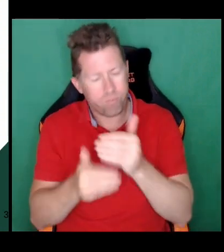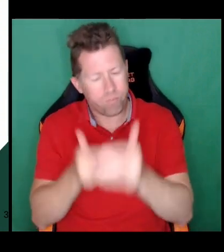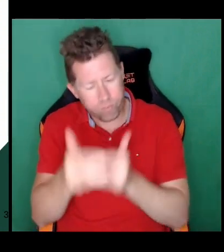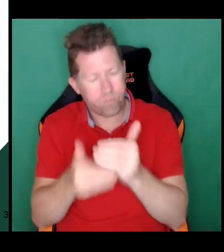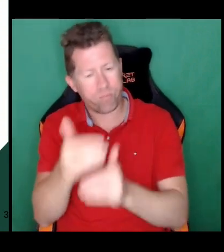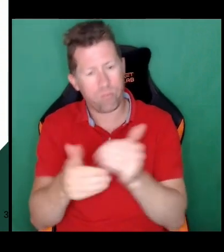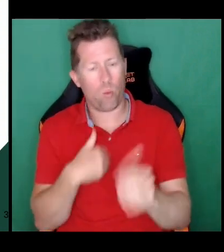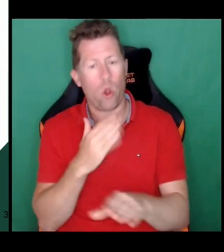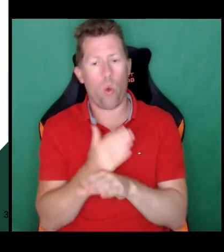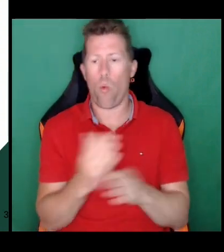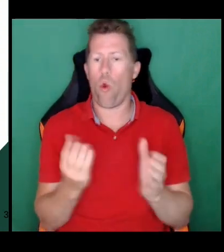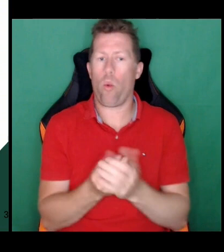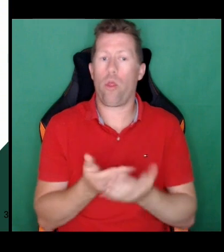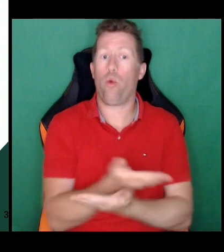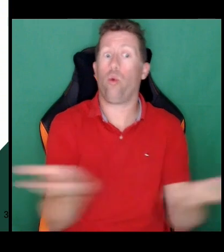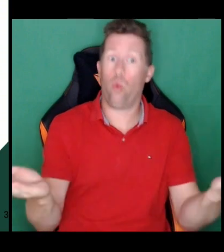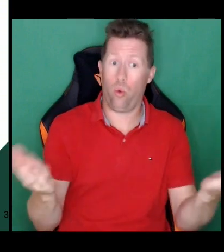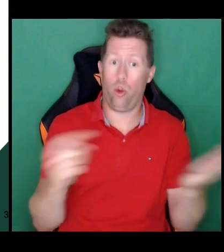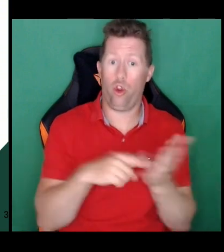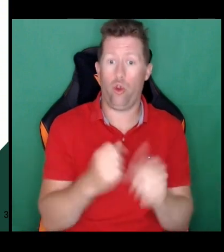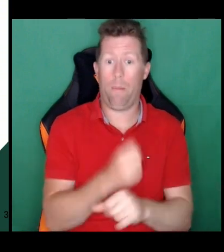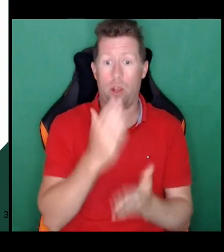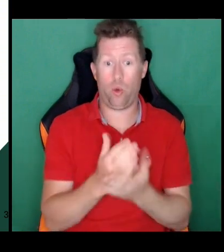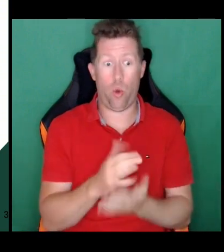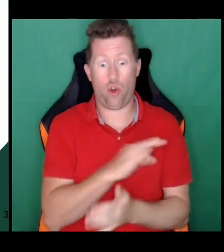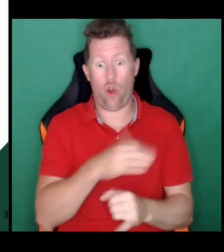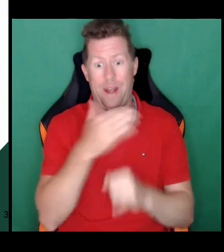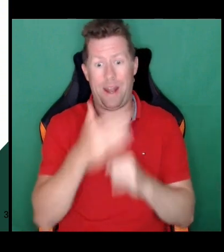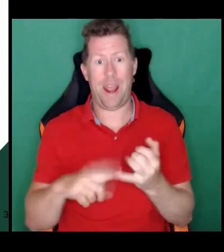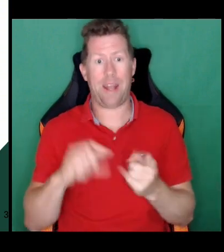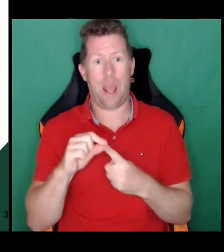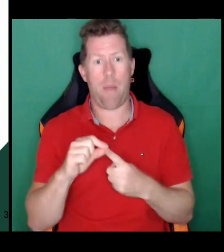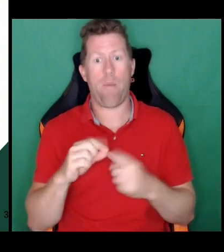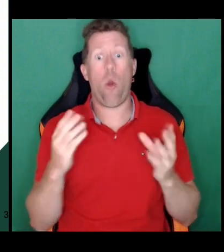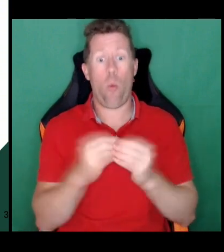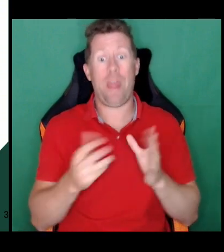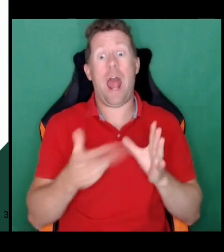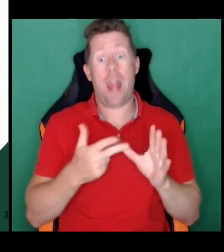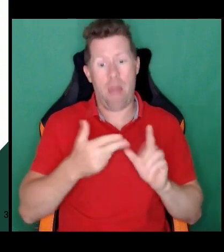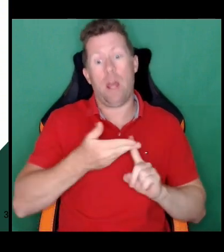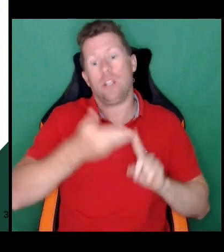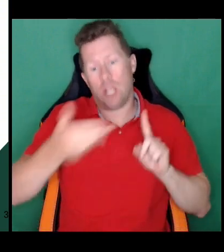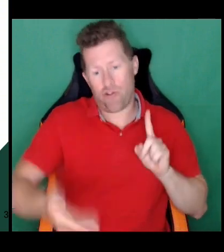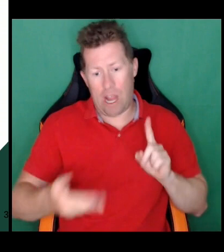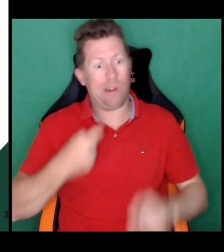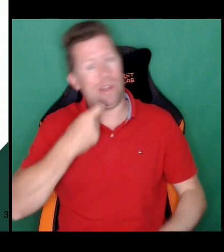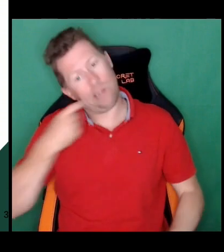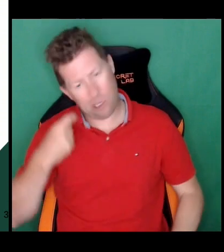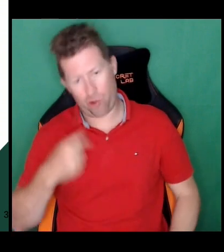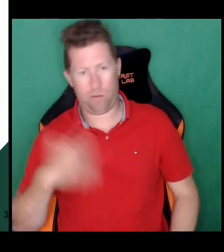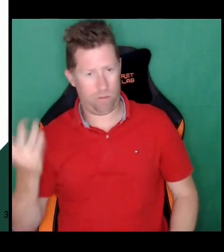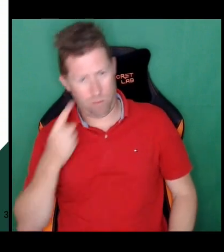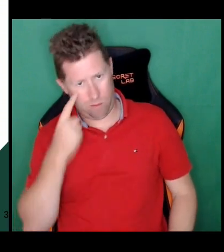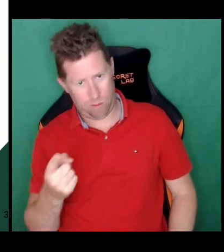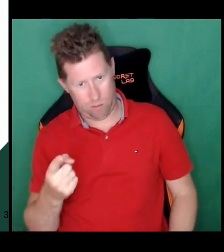of you as we ensure that we don't end up with another generation of Australians addicted to nicotine. On that, I'm going to hand